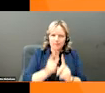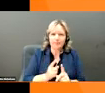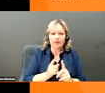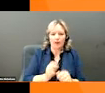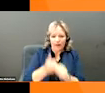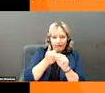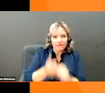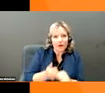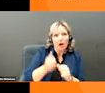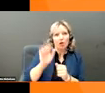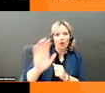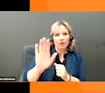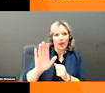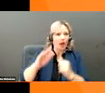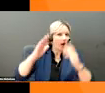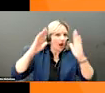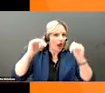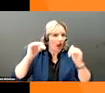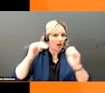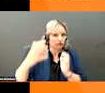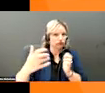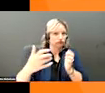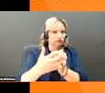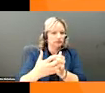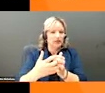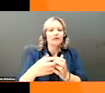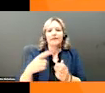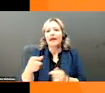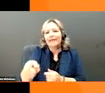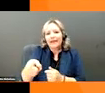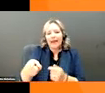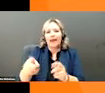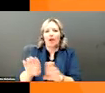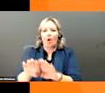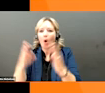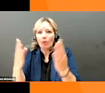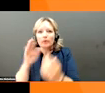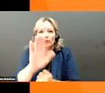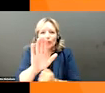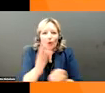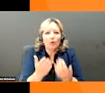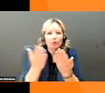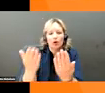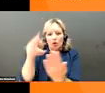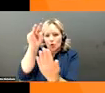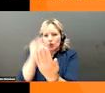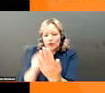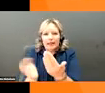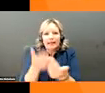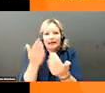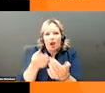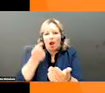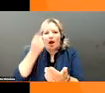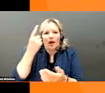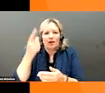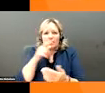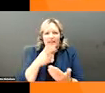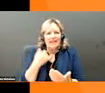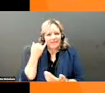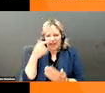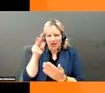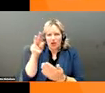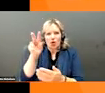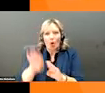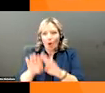make work for them. You don't want to make them go, huh, or confused. You really need to think about that reviewer. I can't stress